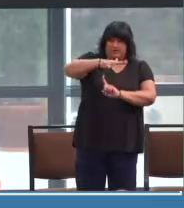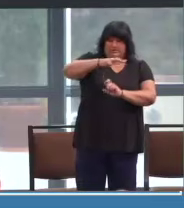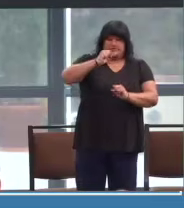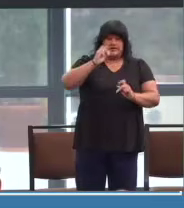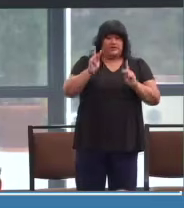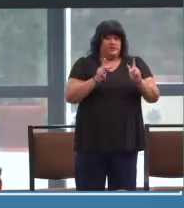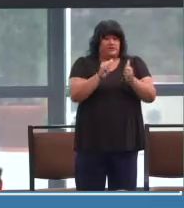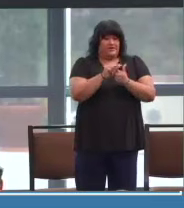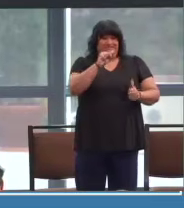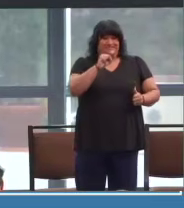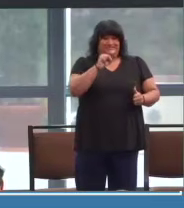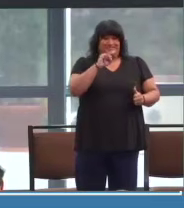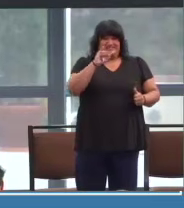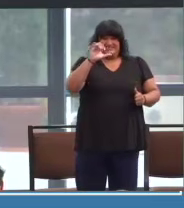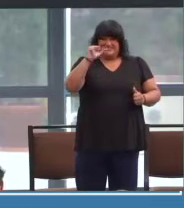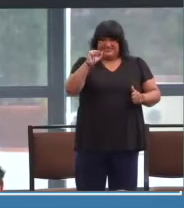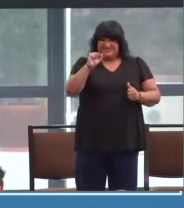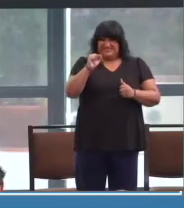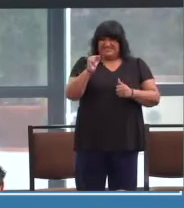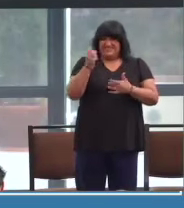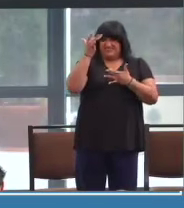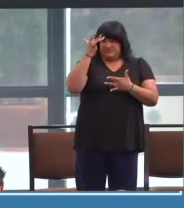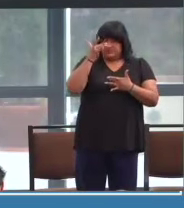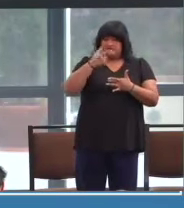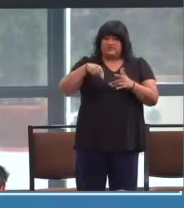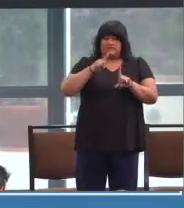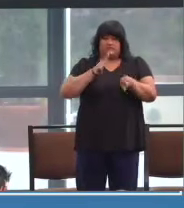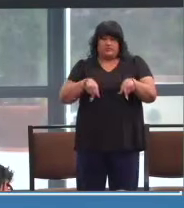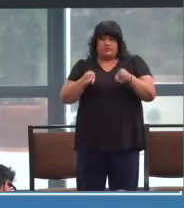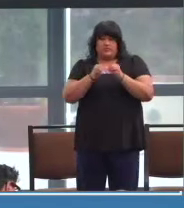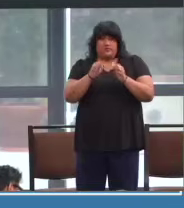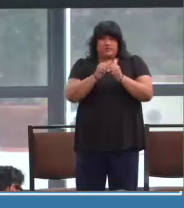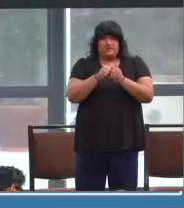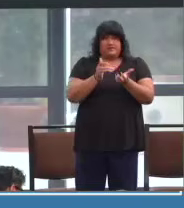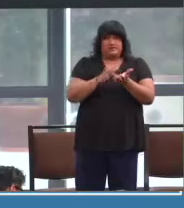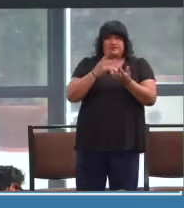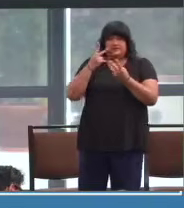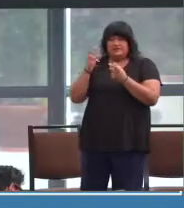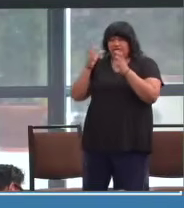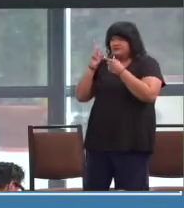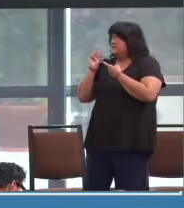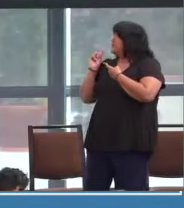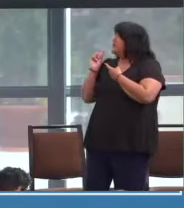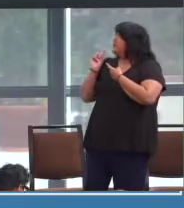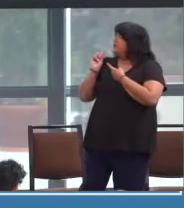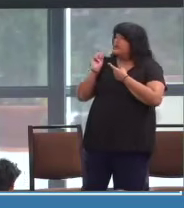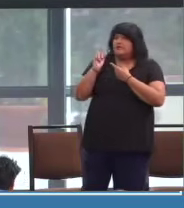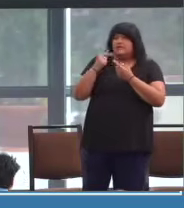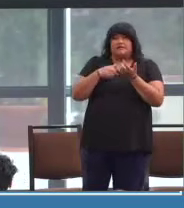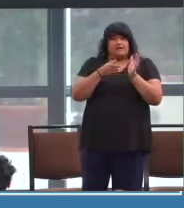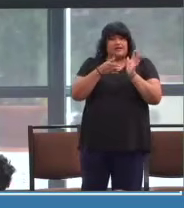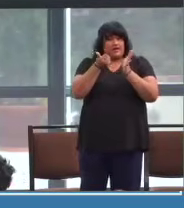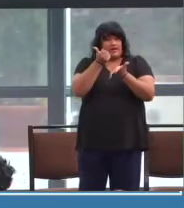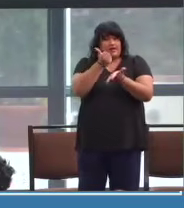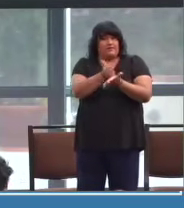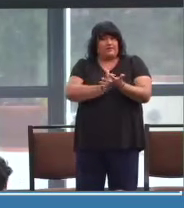SICA syndrome, they respond well to a more humid environment. And if you see the glasses up here, these glasses help adopt a humid environment